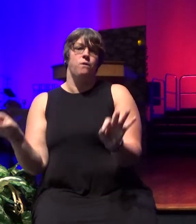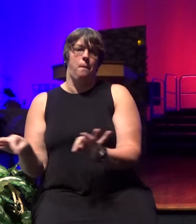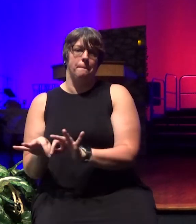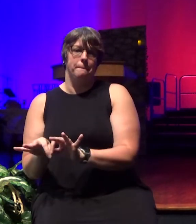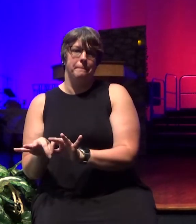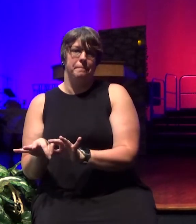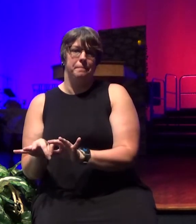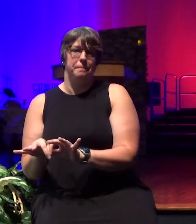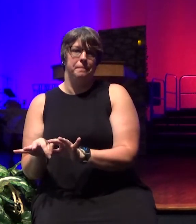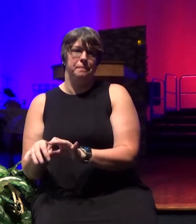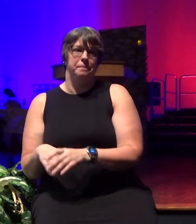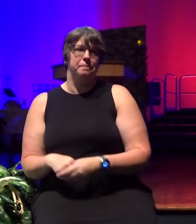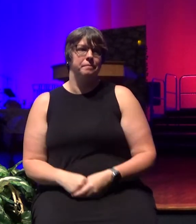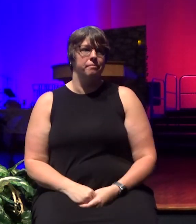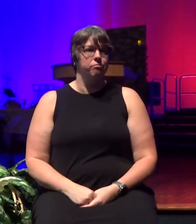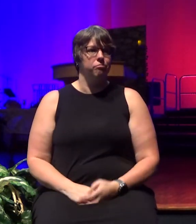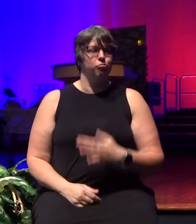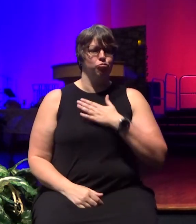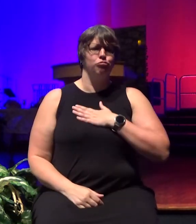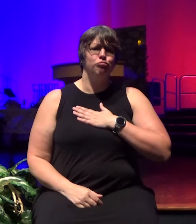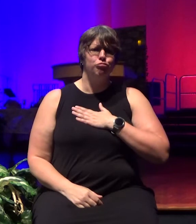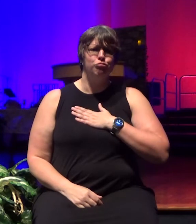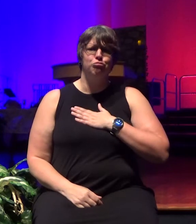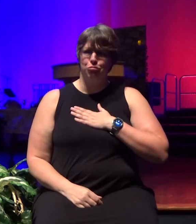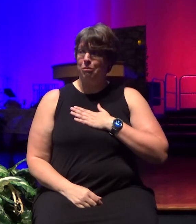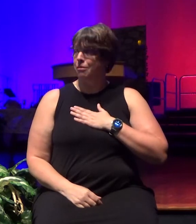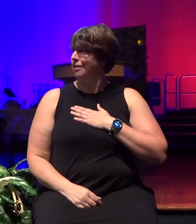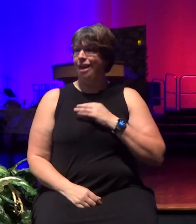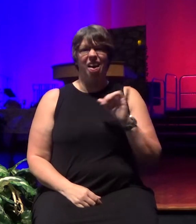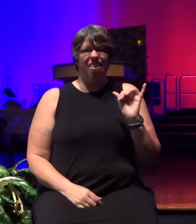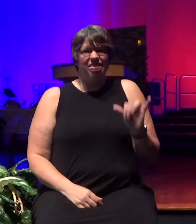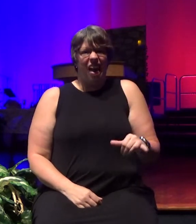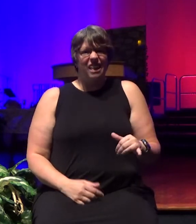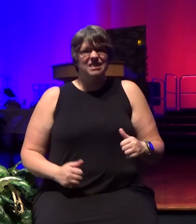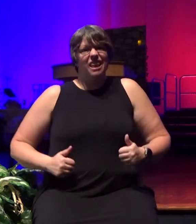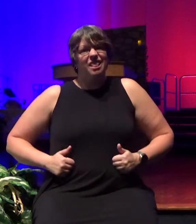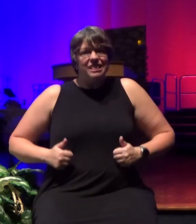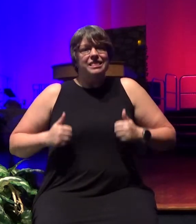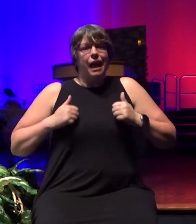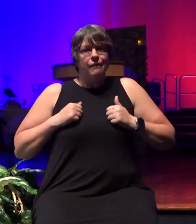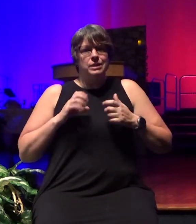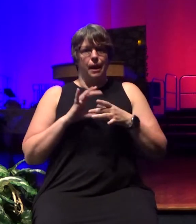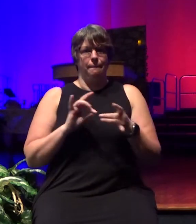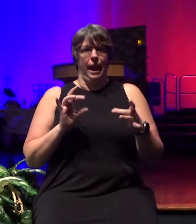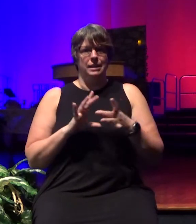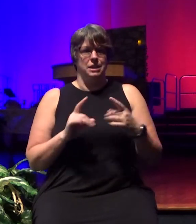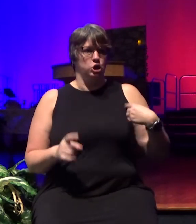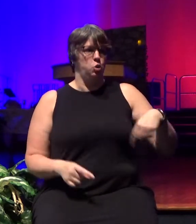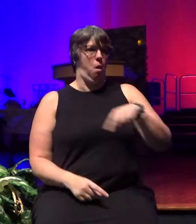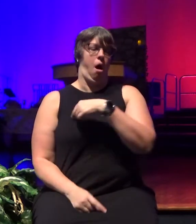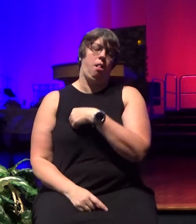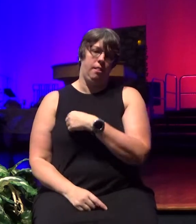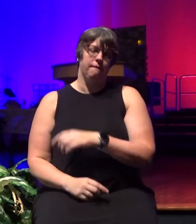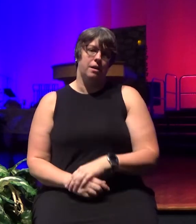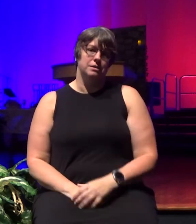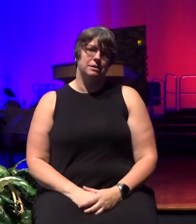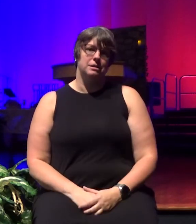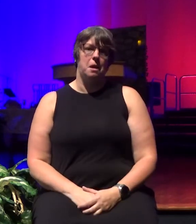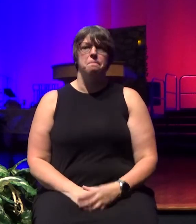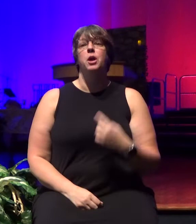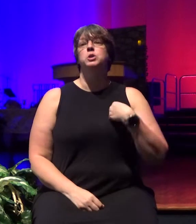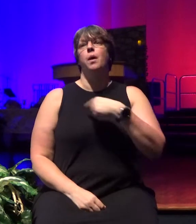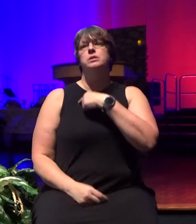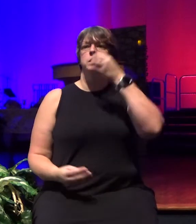The girl cherishes the gift for the rest of her life. And many decades later, she finds another